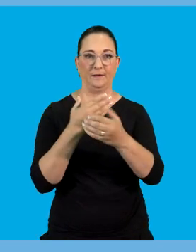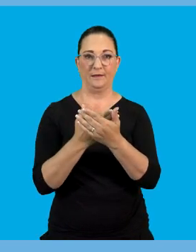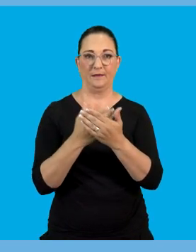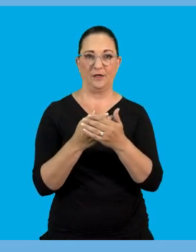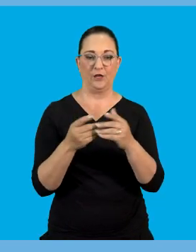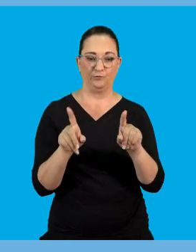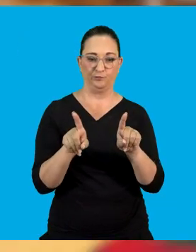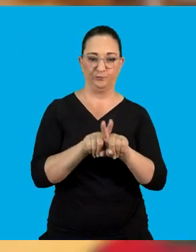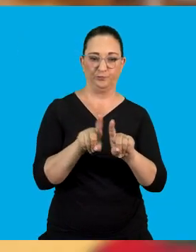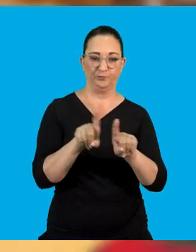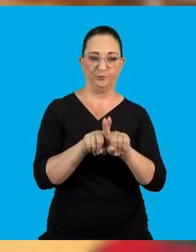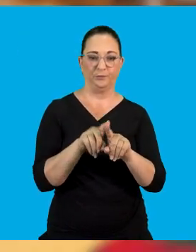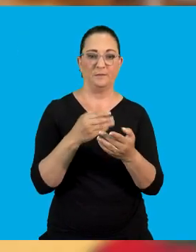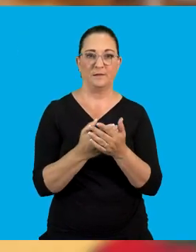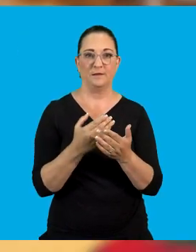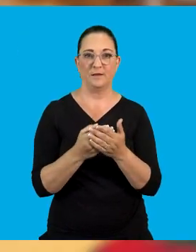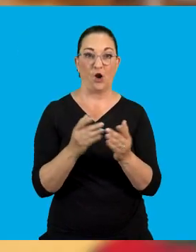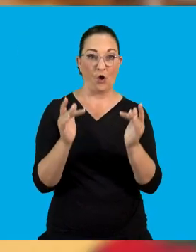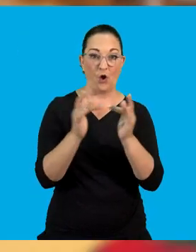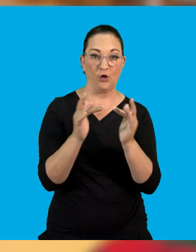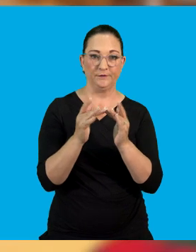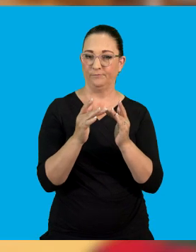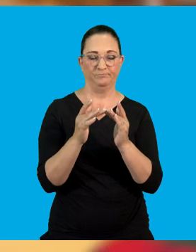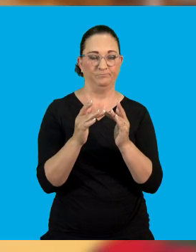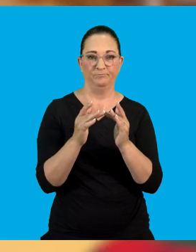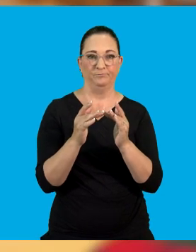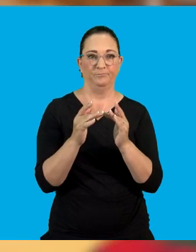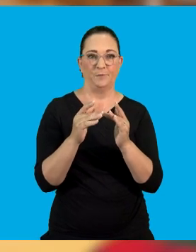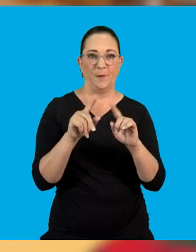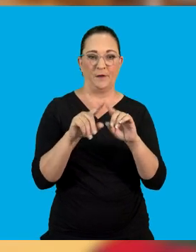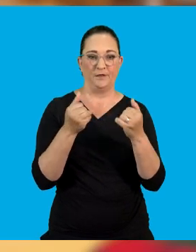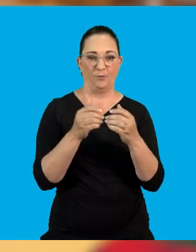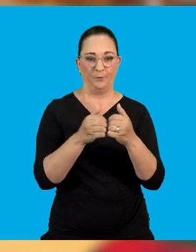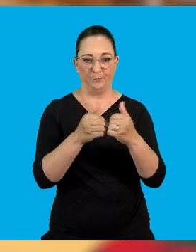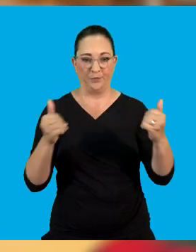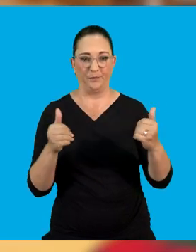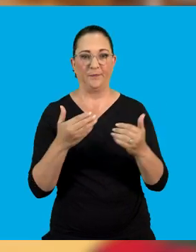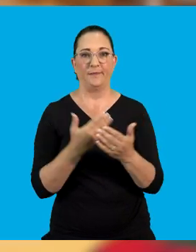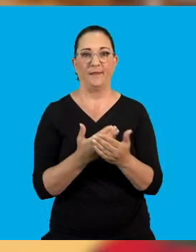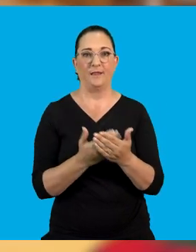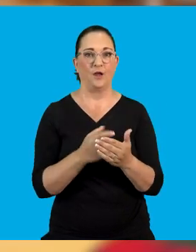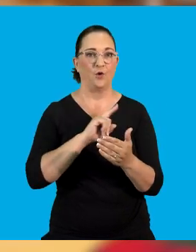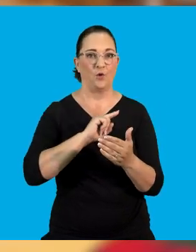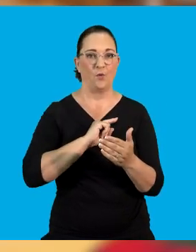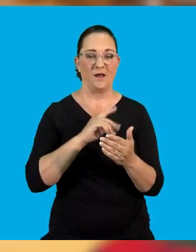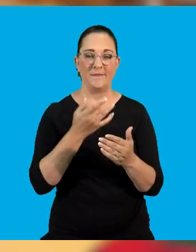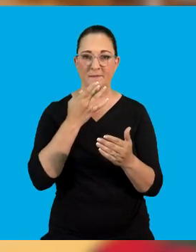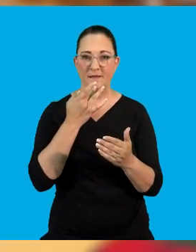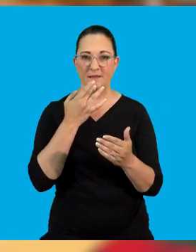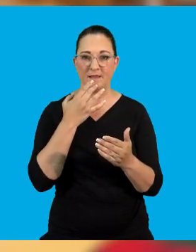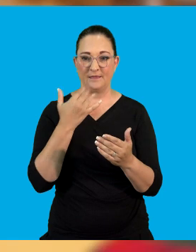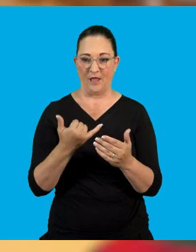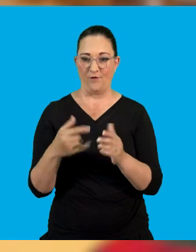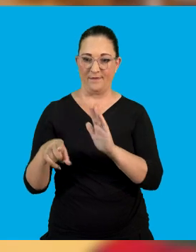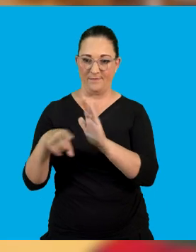was negatively charged. Now, when those two substances were brought into contact with each other, the ball took on the charge from the metal rod